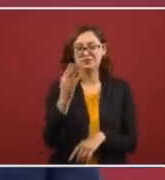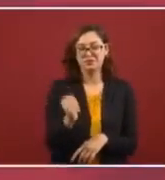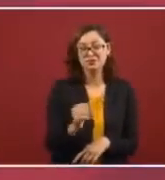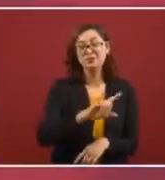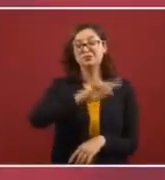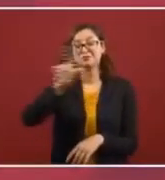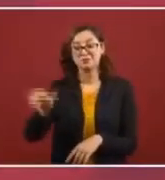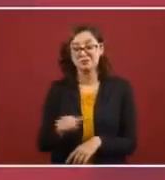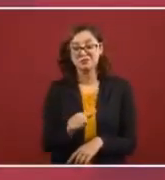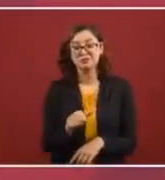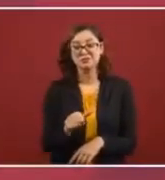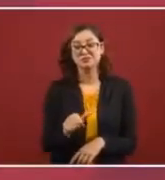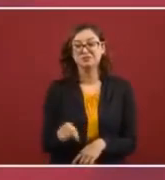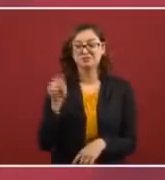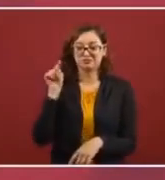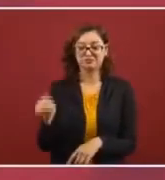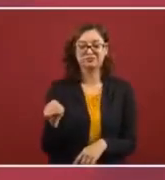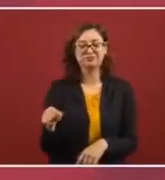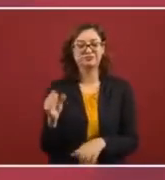the Astros came in.